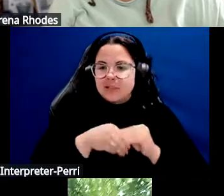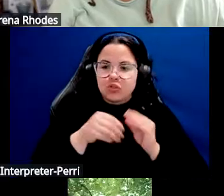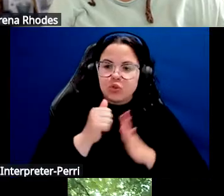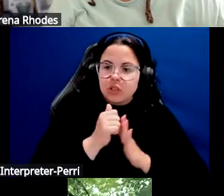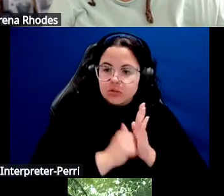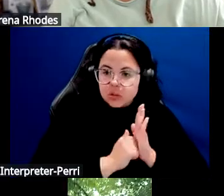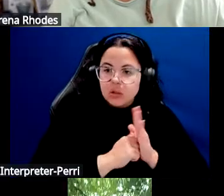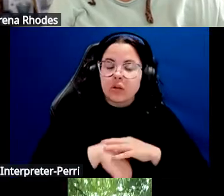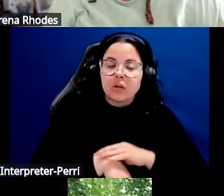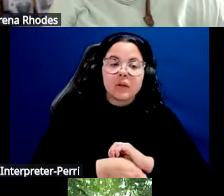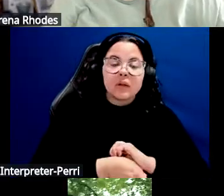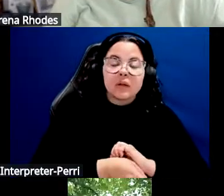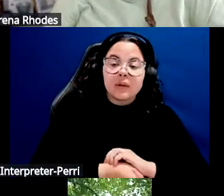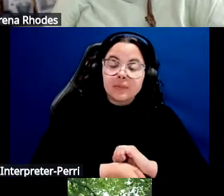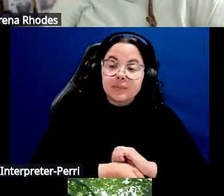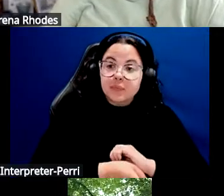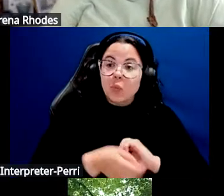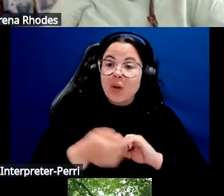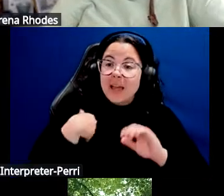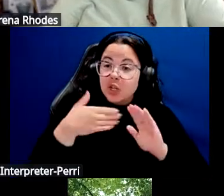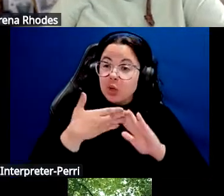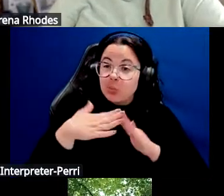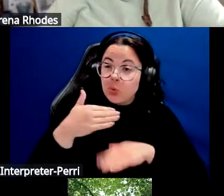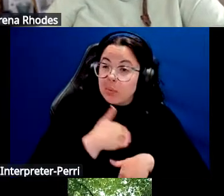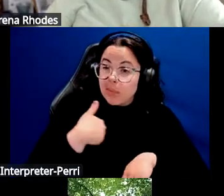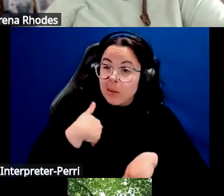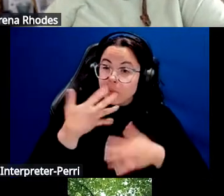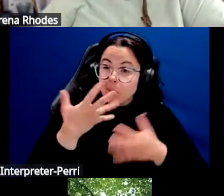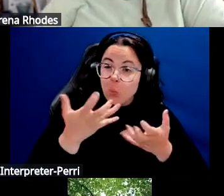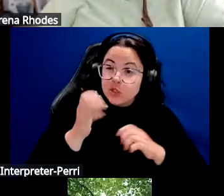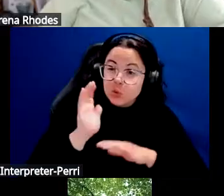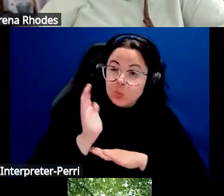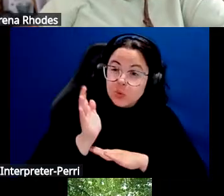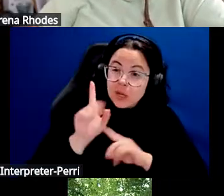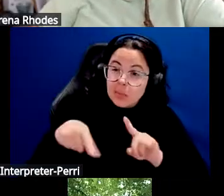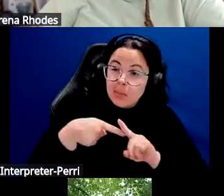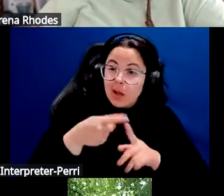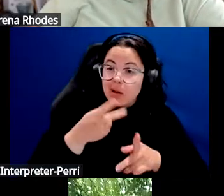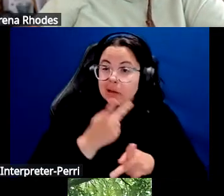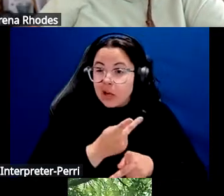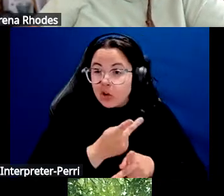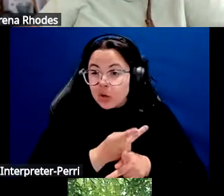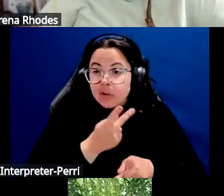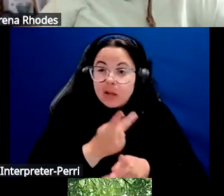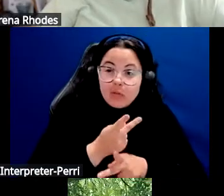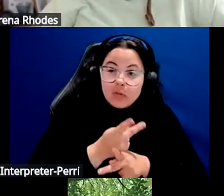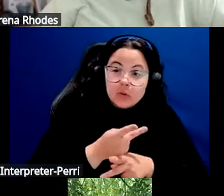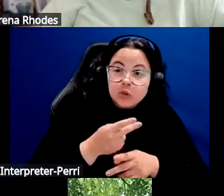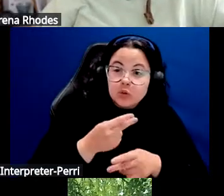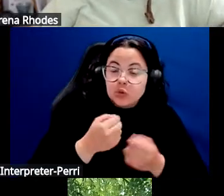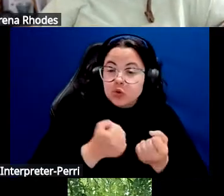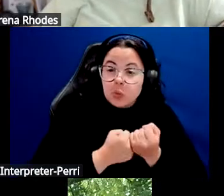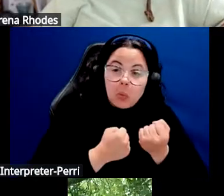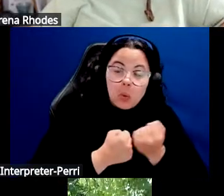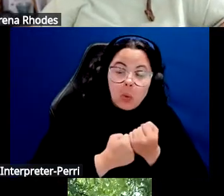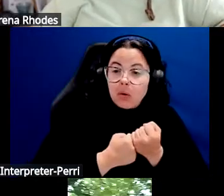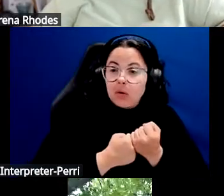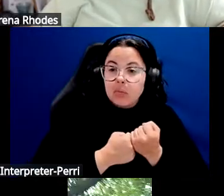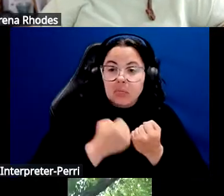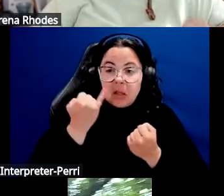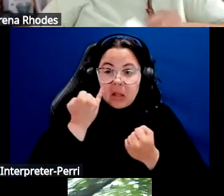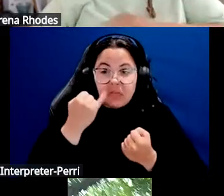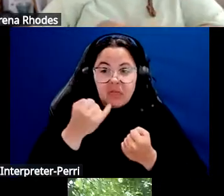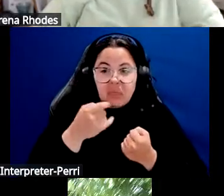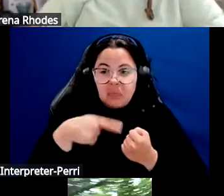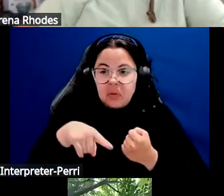haven't, we had a community member that wanted to present on caregivers and caregiver support for folks that are Mhm. interested in knowing how to